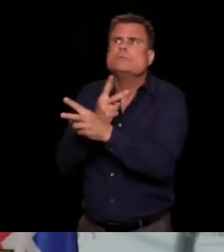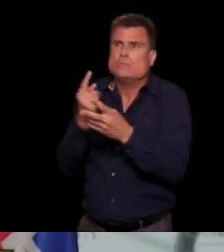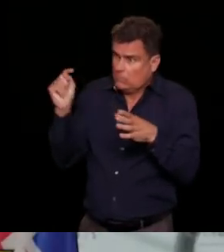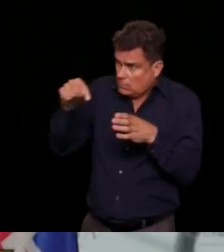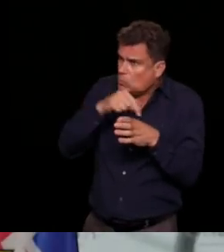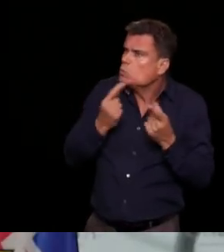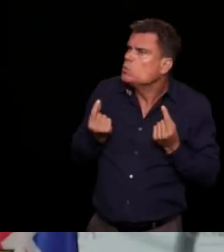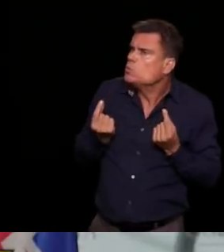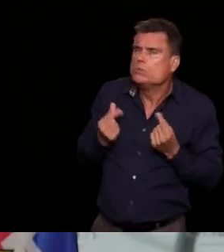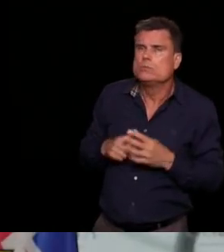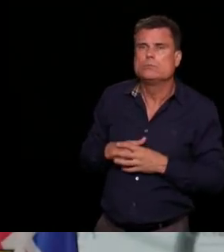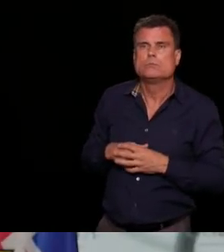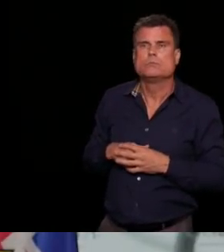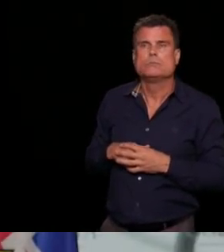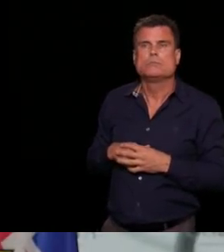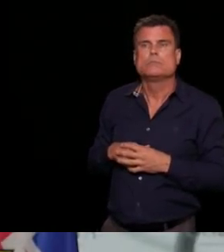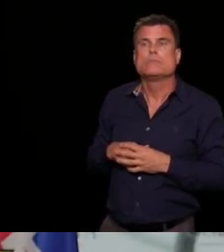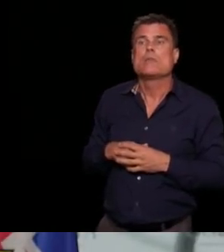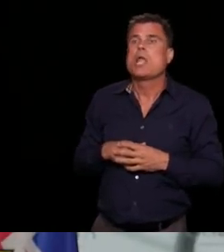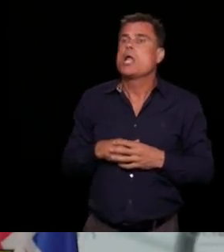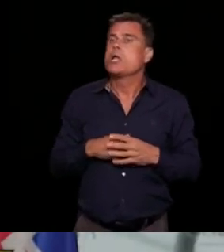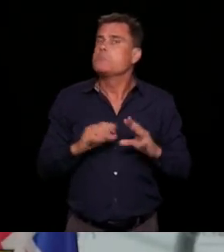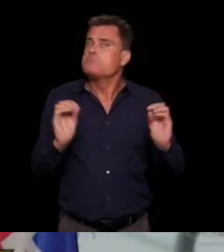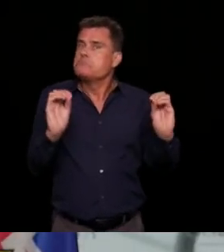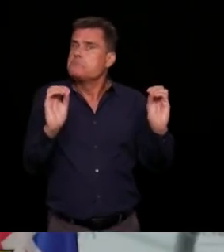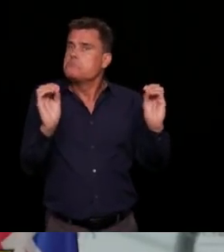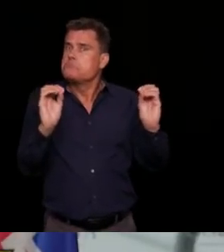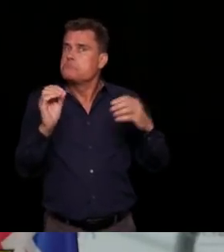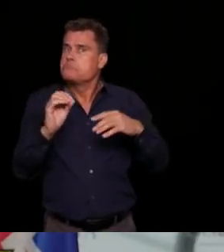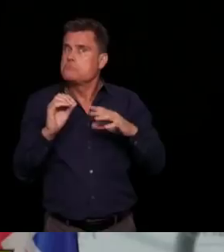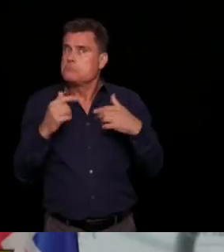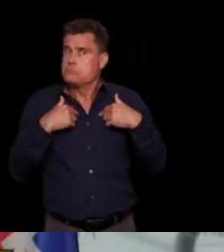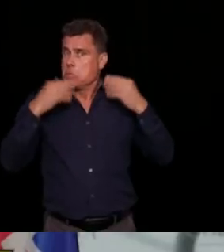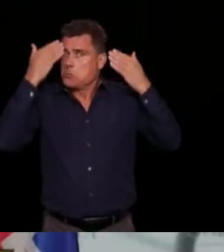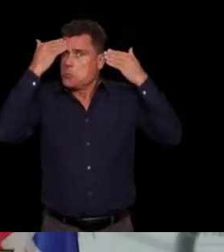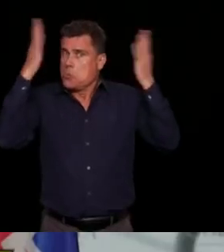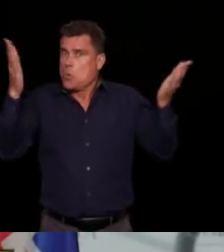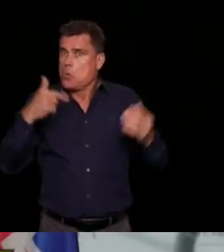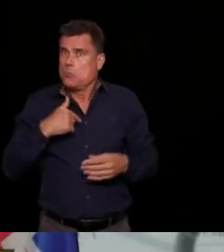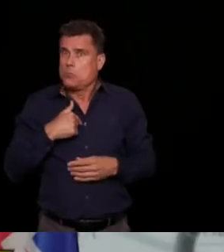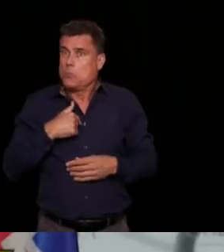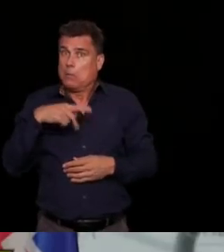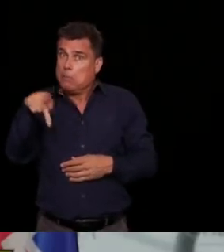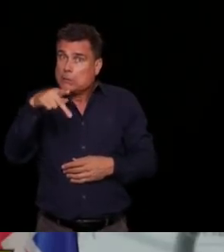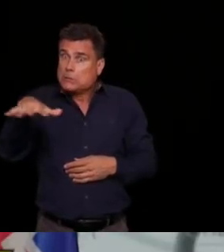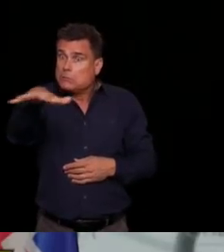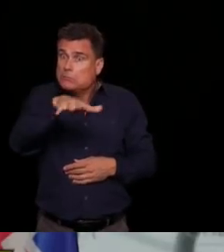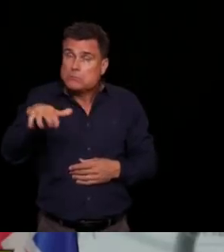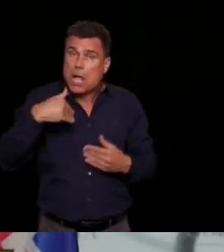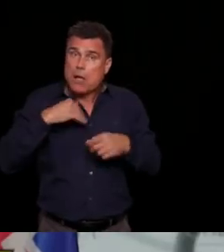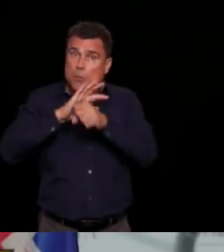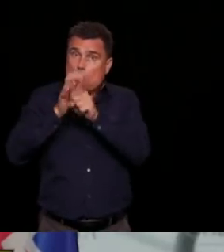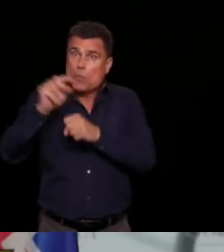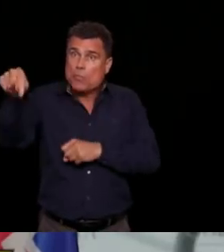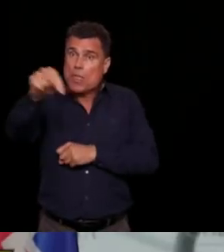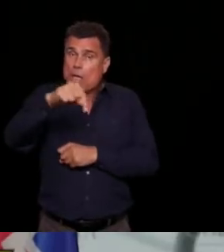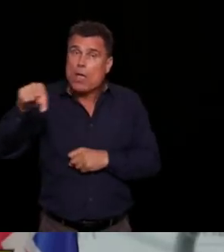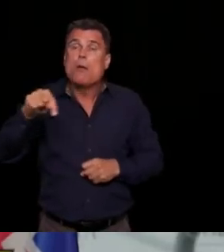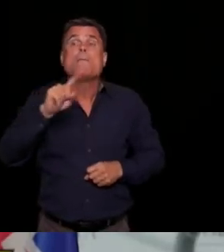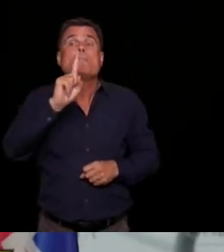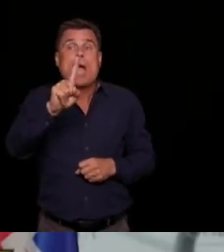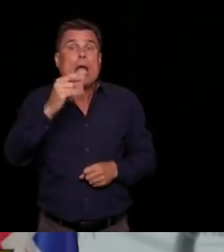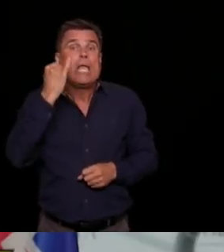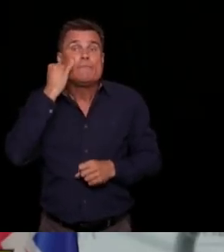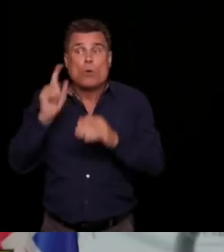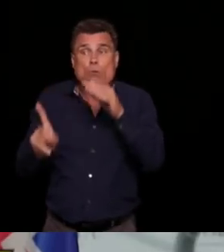is at this time, there are no individuals in that situation reported. However, if that's that changes, we certainly will update